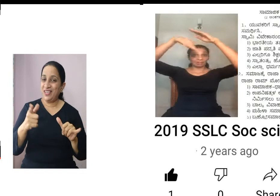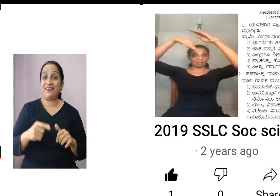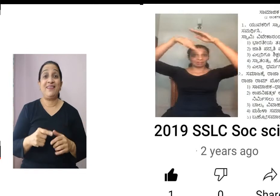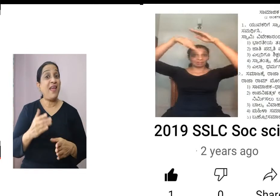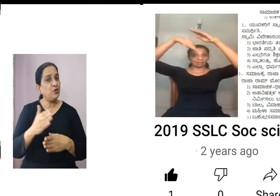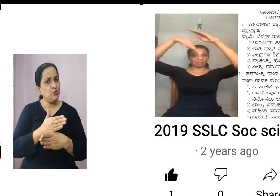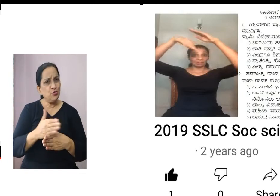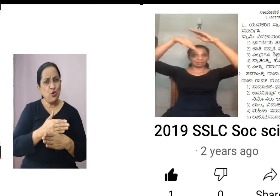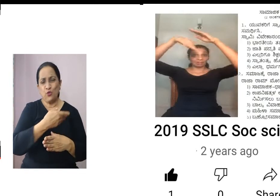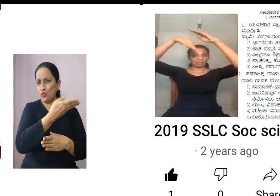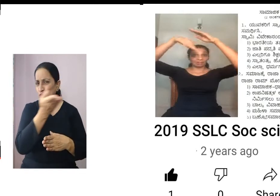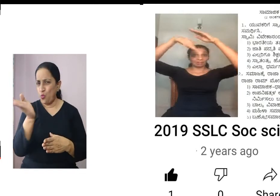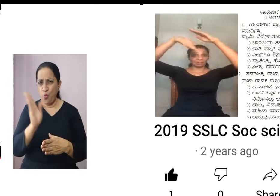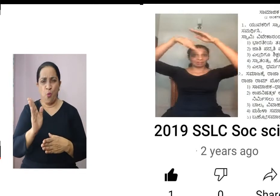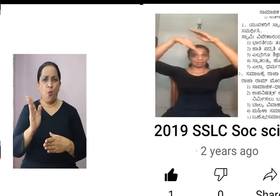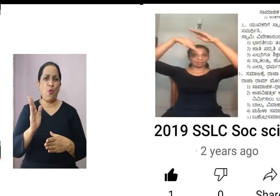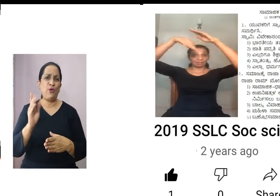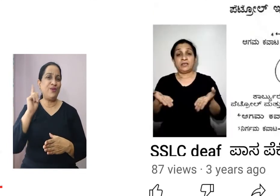friends.